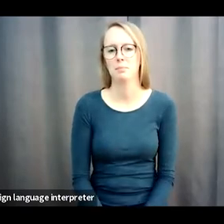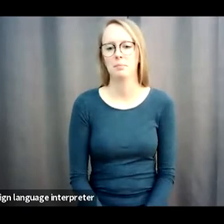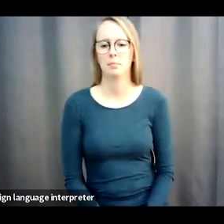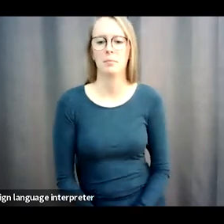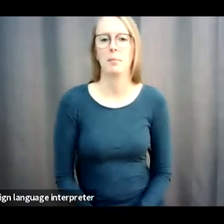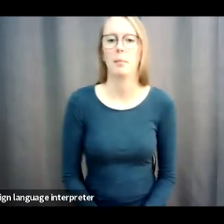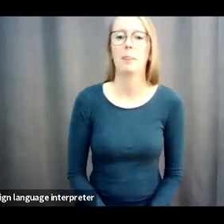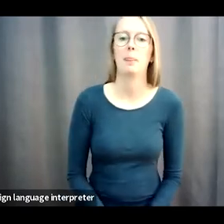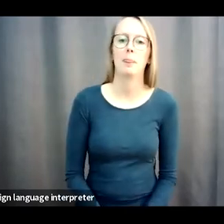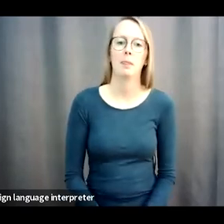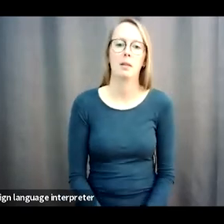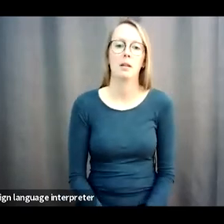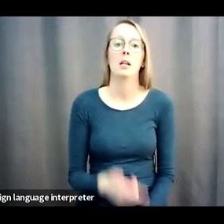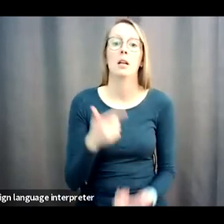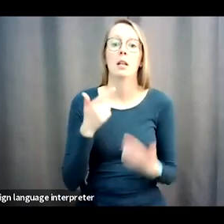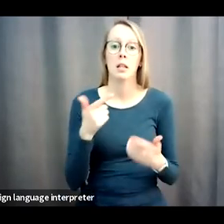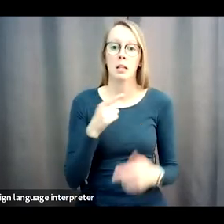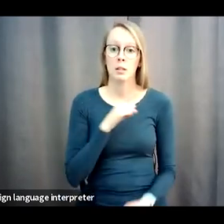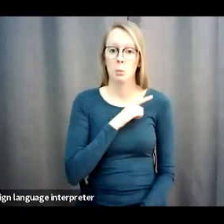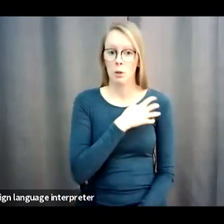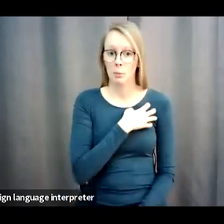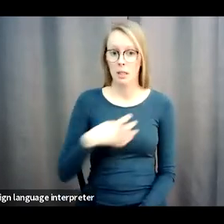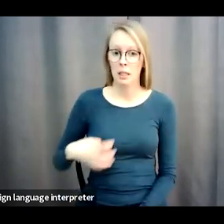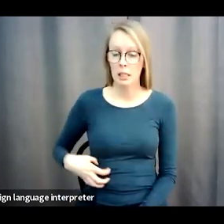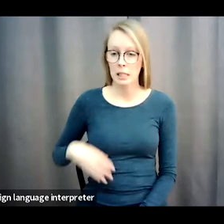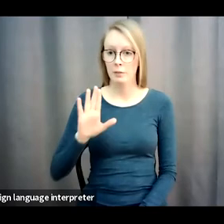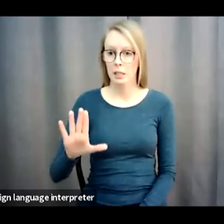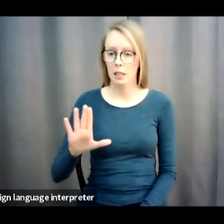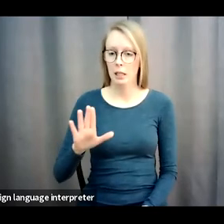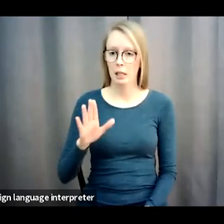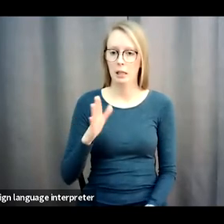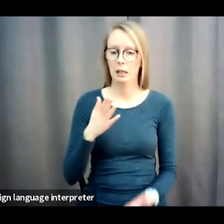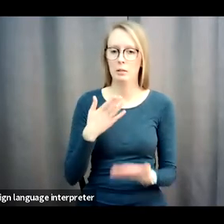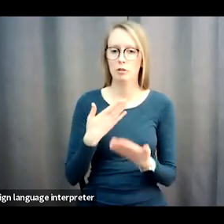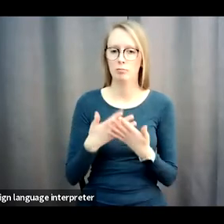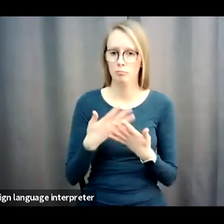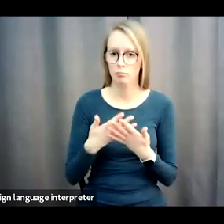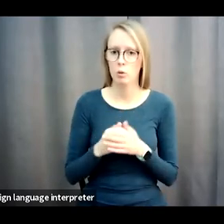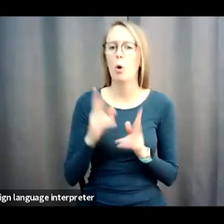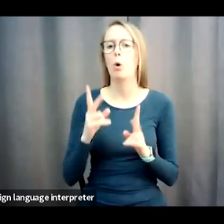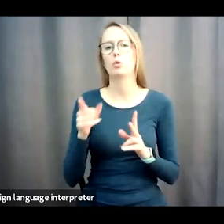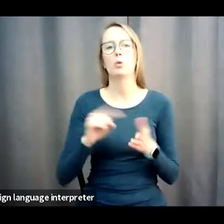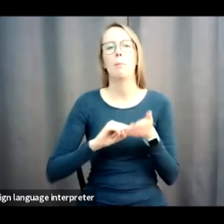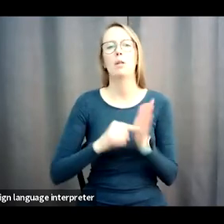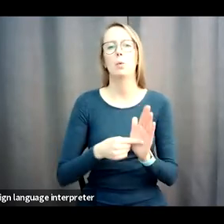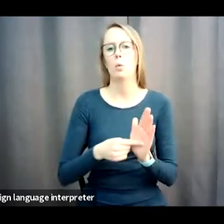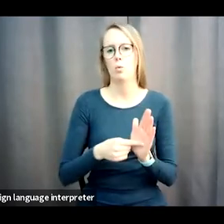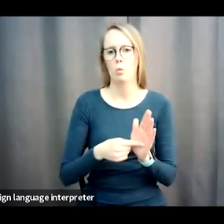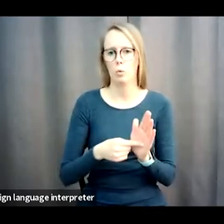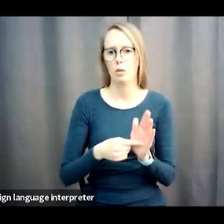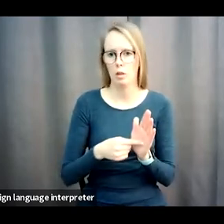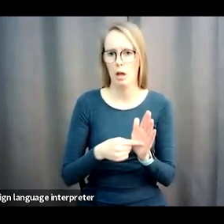Thank you very much, Minister Blomqvist, for your words and for emphasizing the point of departure that